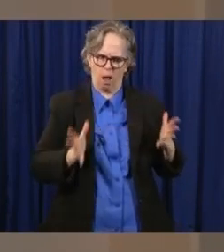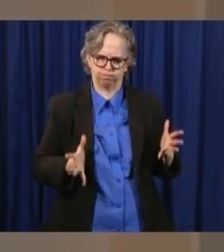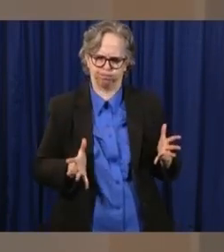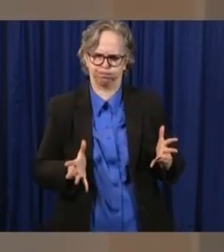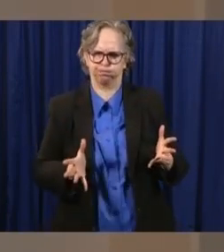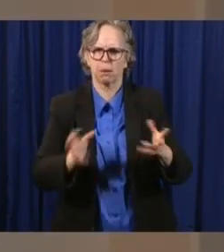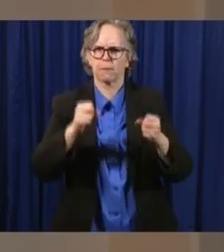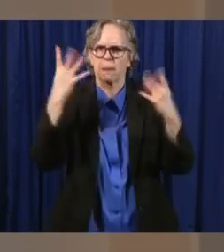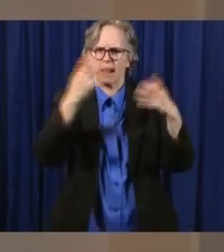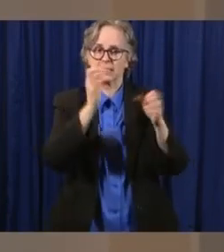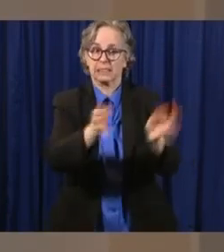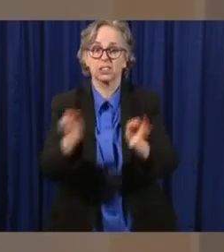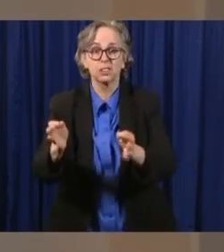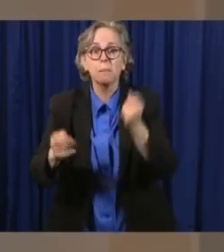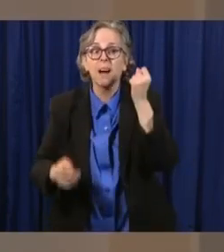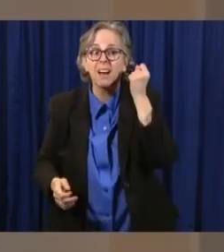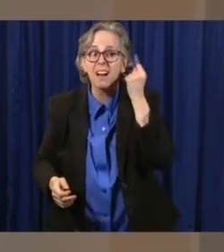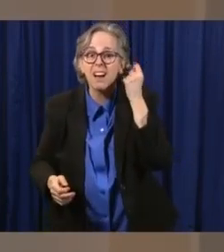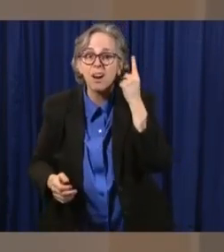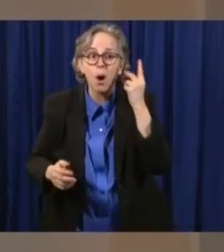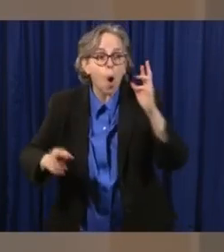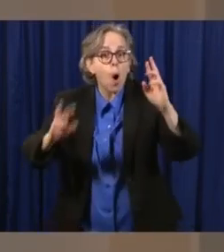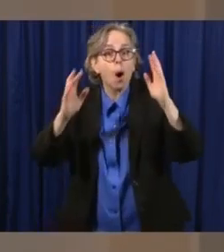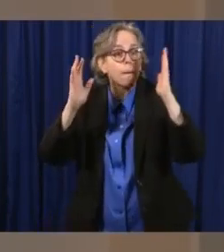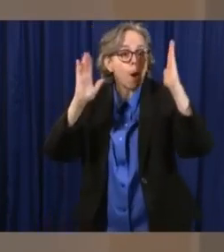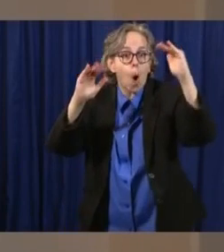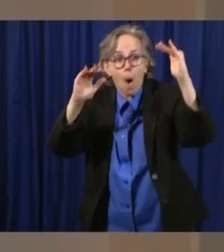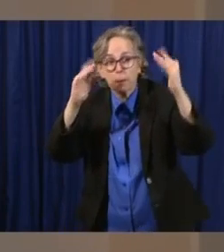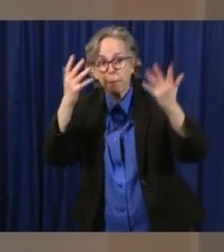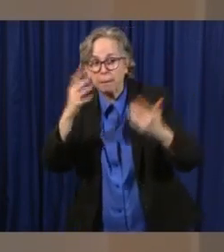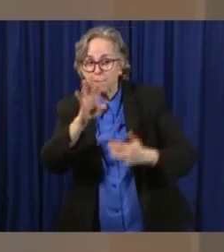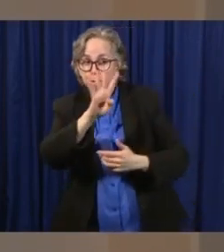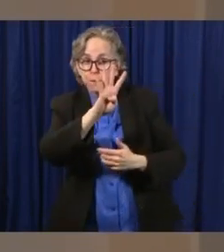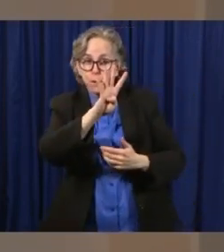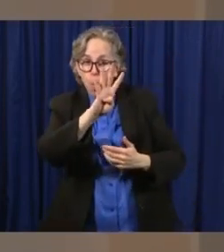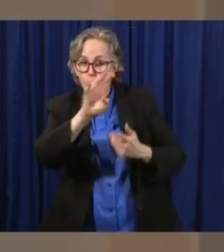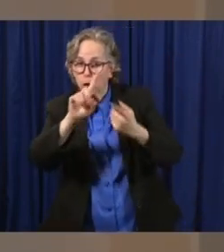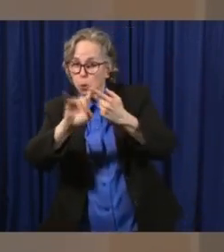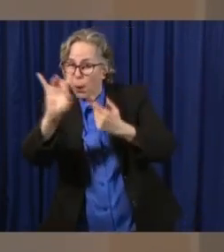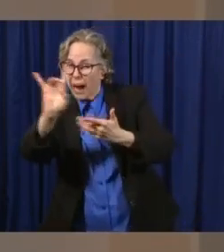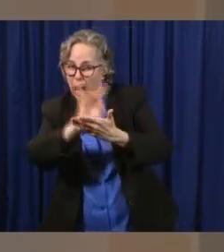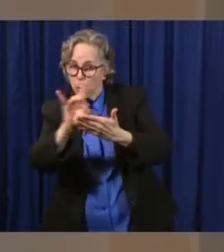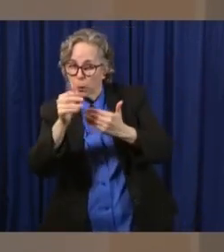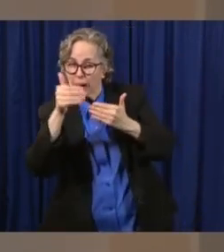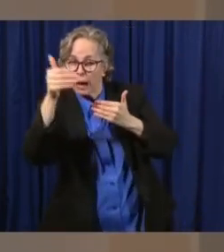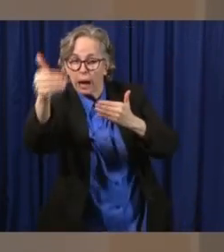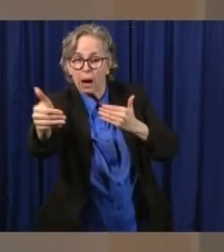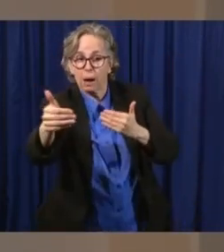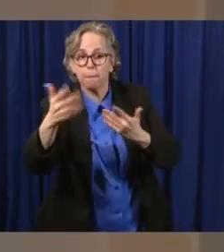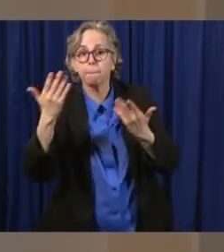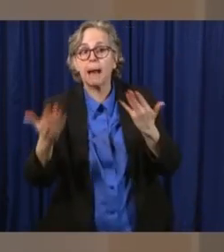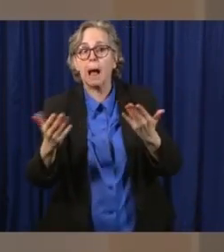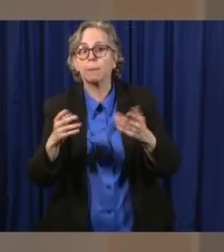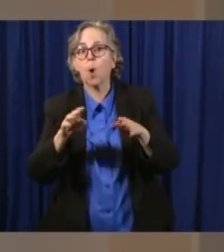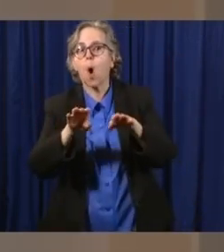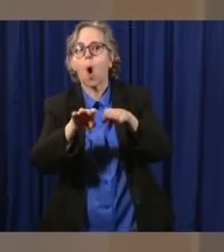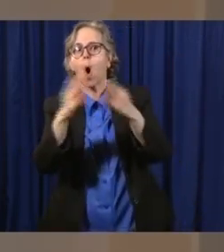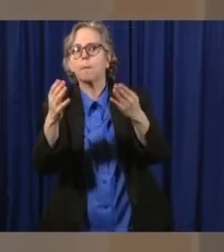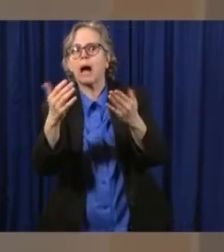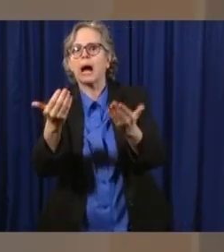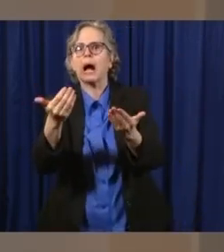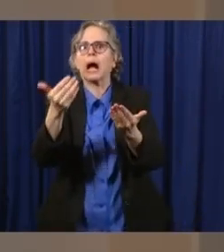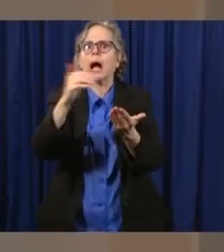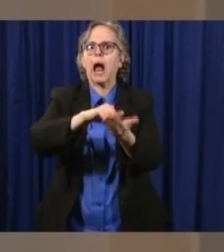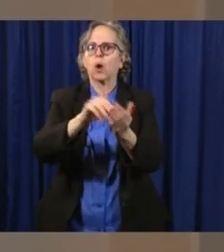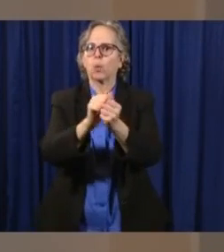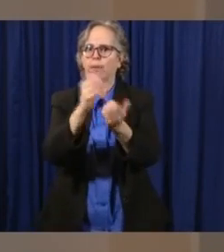prayerfully, that in the next 4 to 8 weeks, we will be able to reopen the economy and that the power of the virus will be substantially reduced and we will be